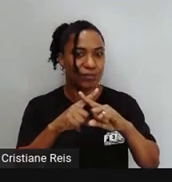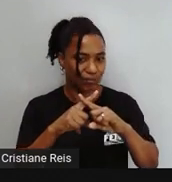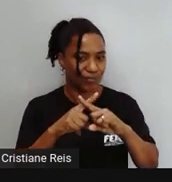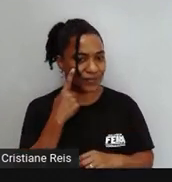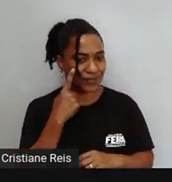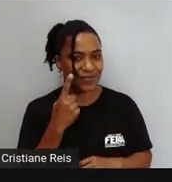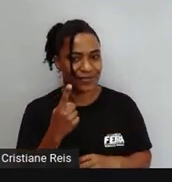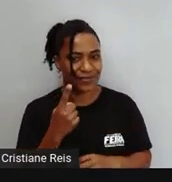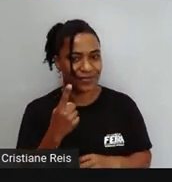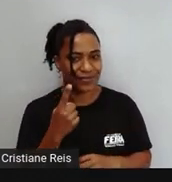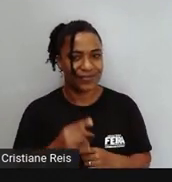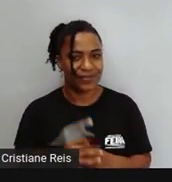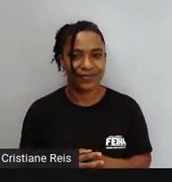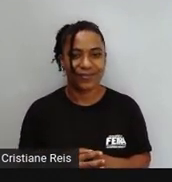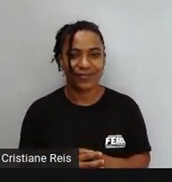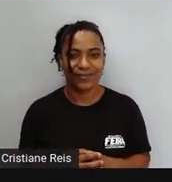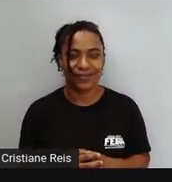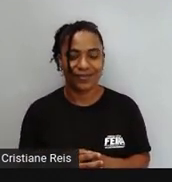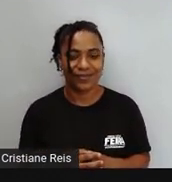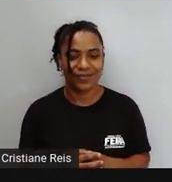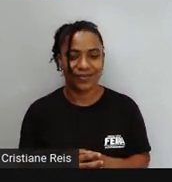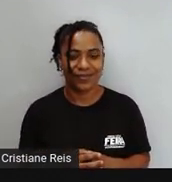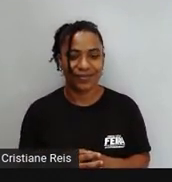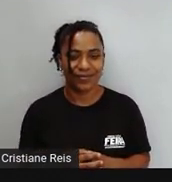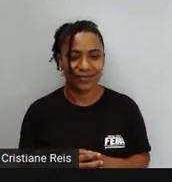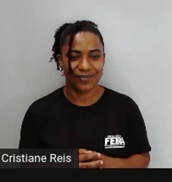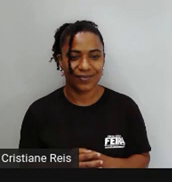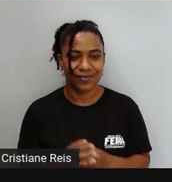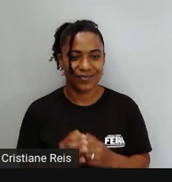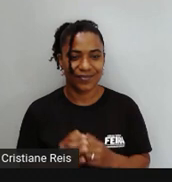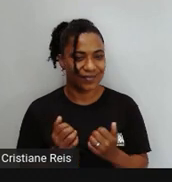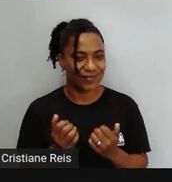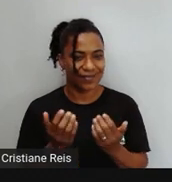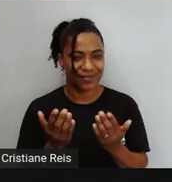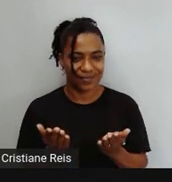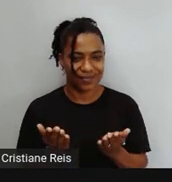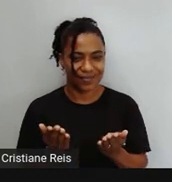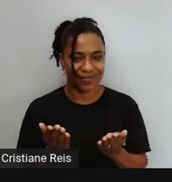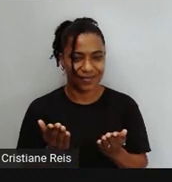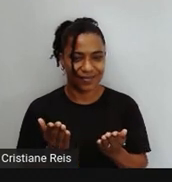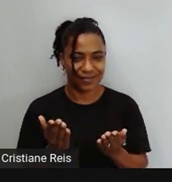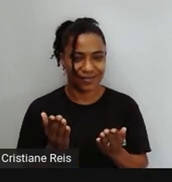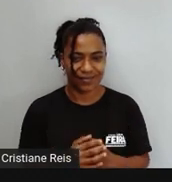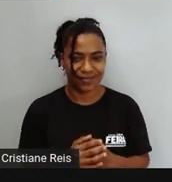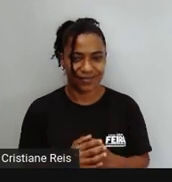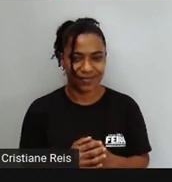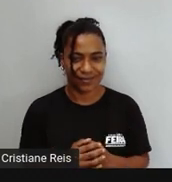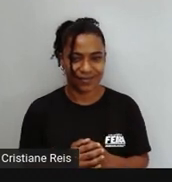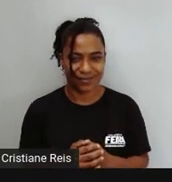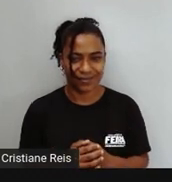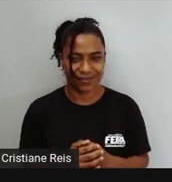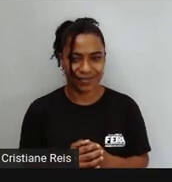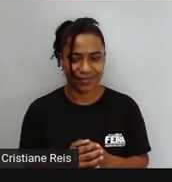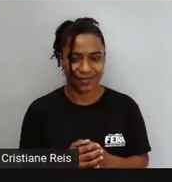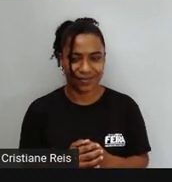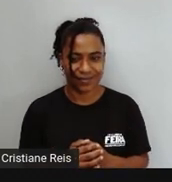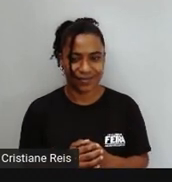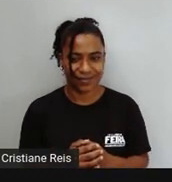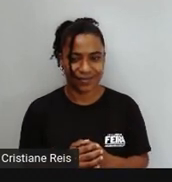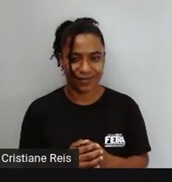5 is 20. 4 times 5 is 20.